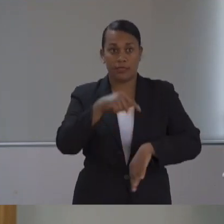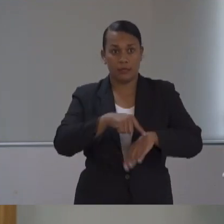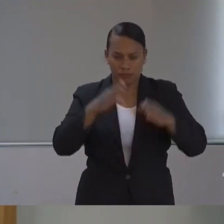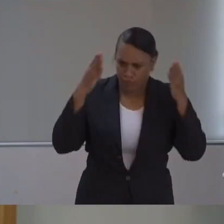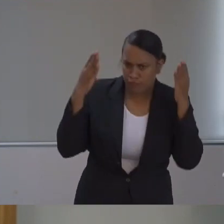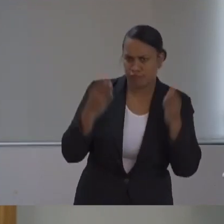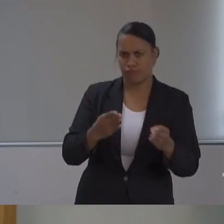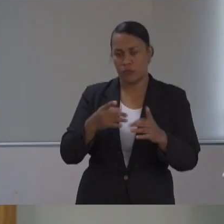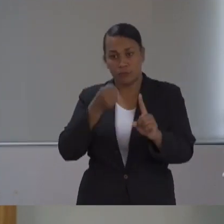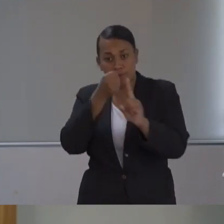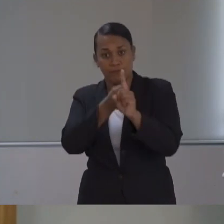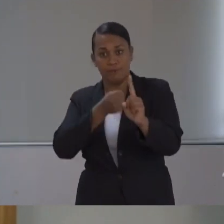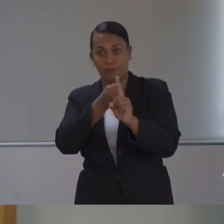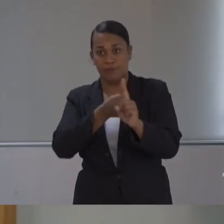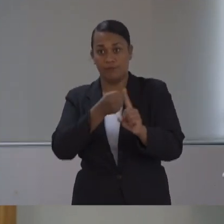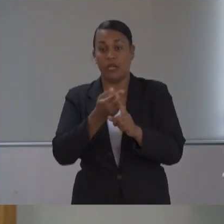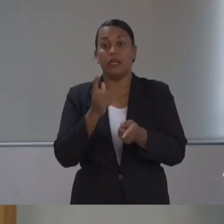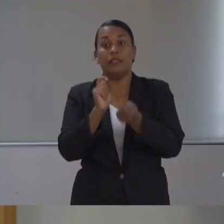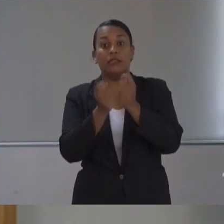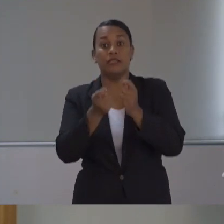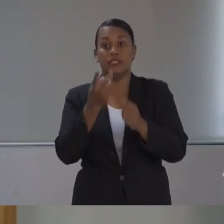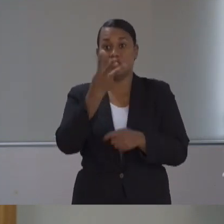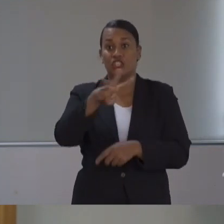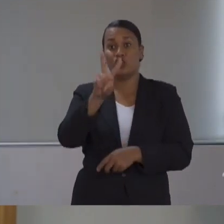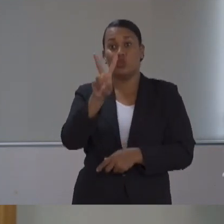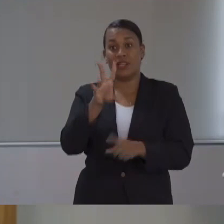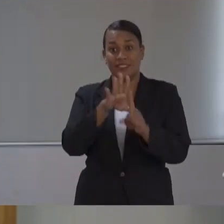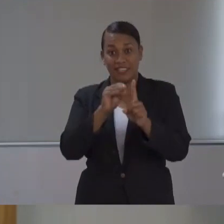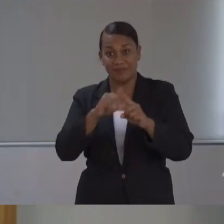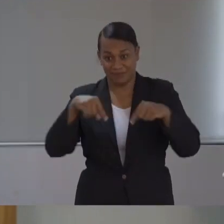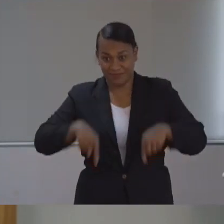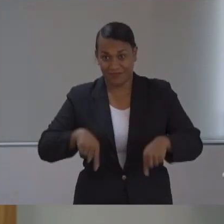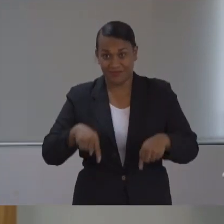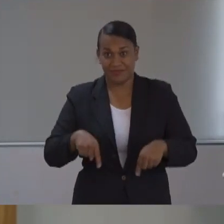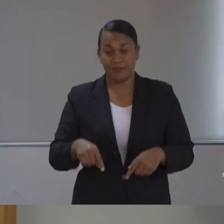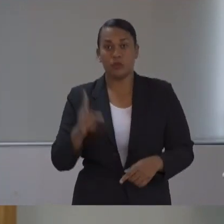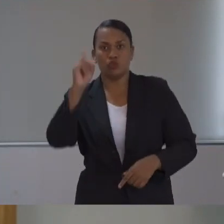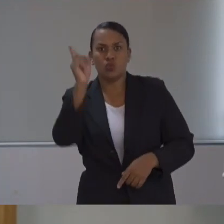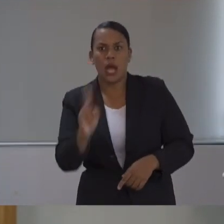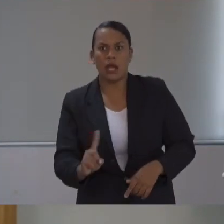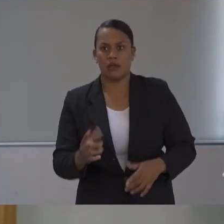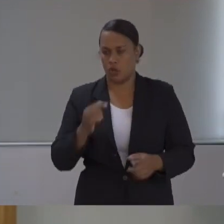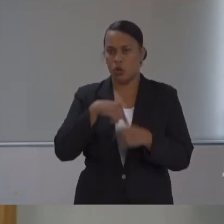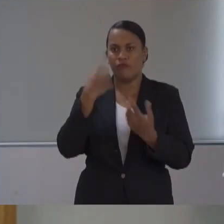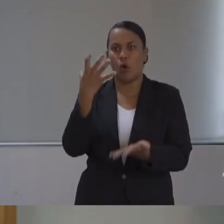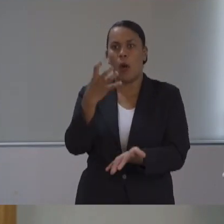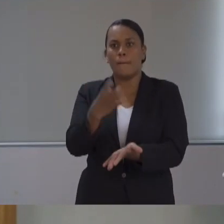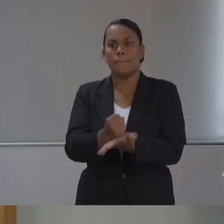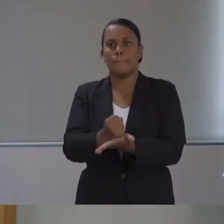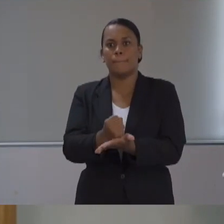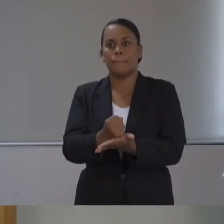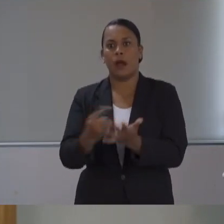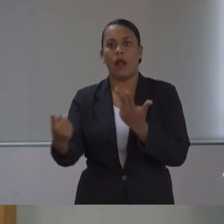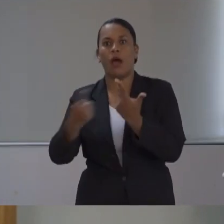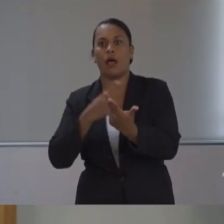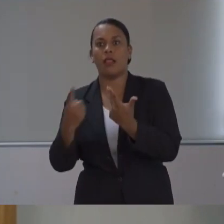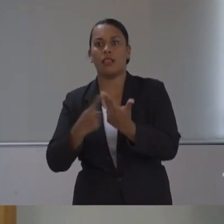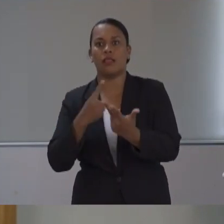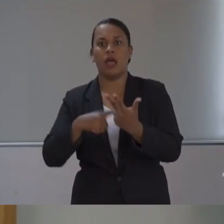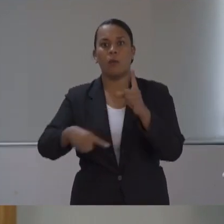After testing another 32 samples today, we received confirmation of another COVID positive